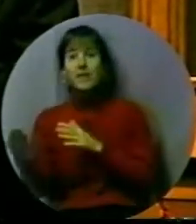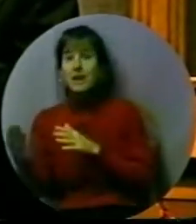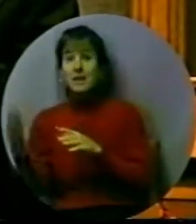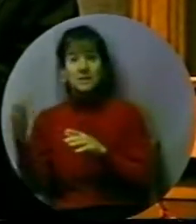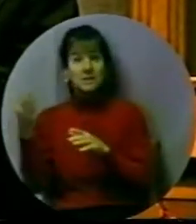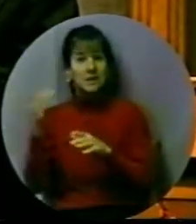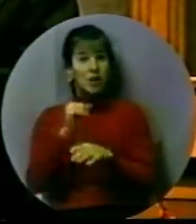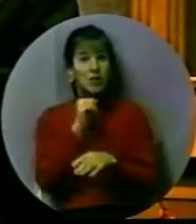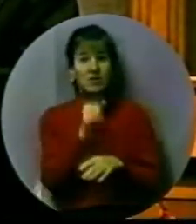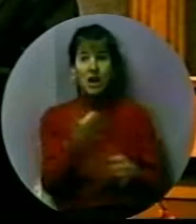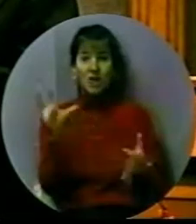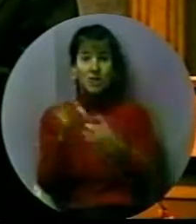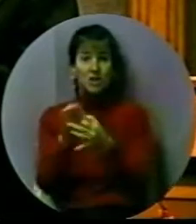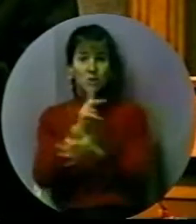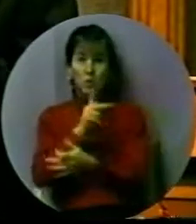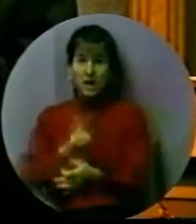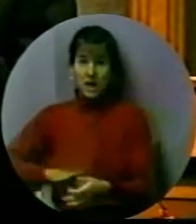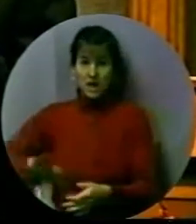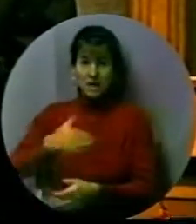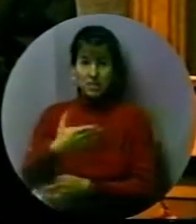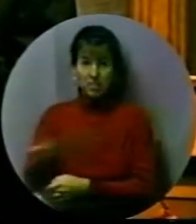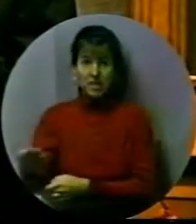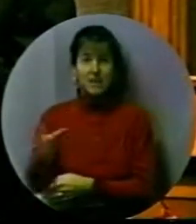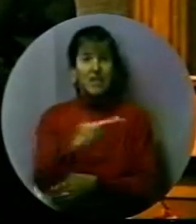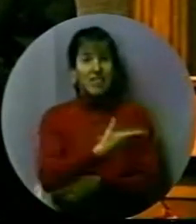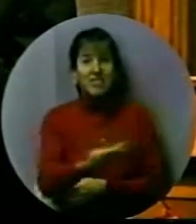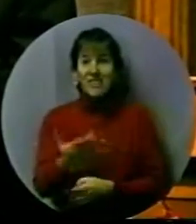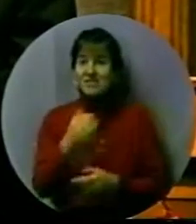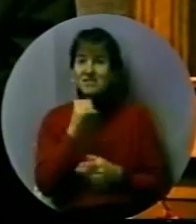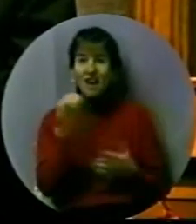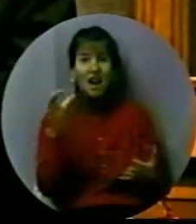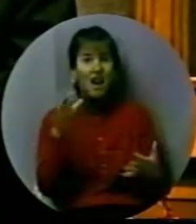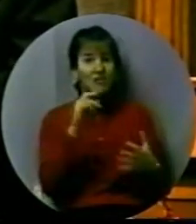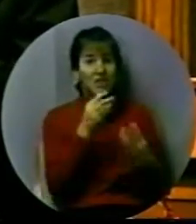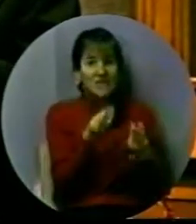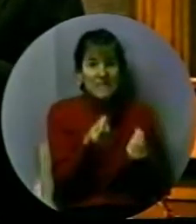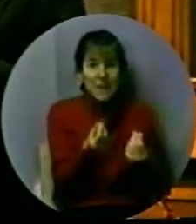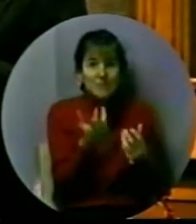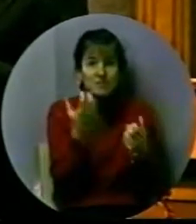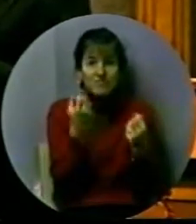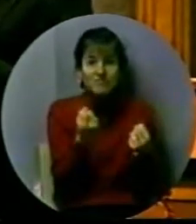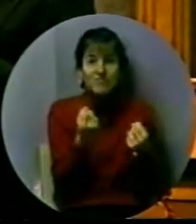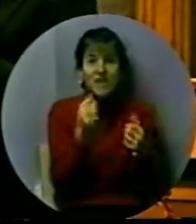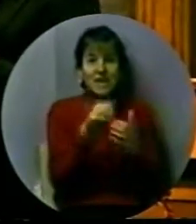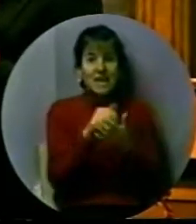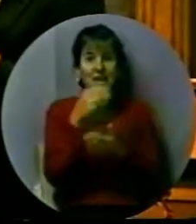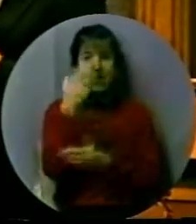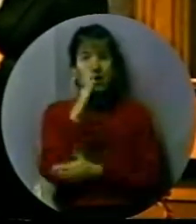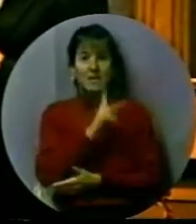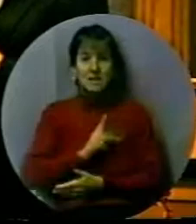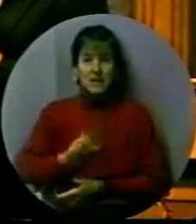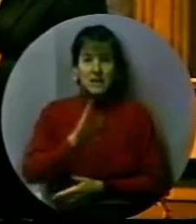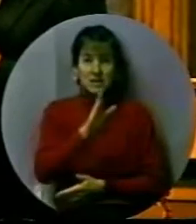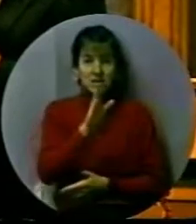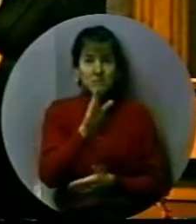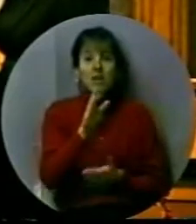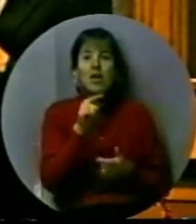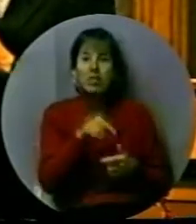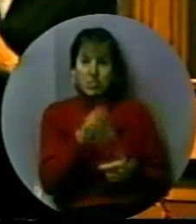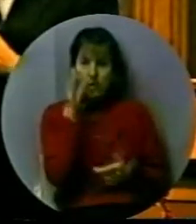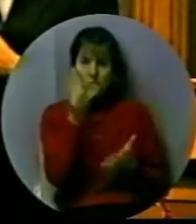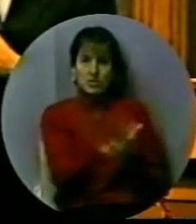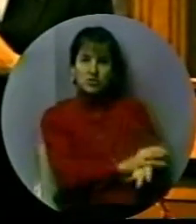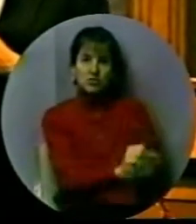not kingdom things. The things that do not have their substance in God's kingdom. They will